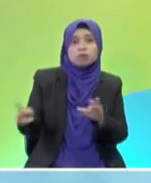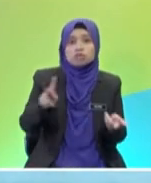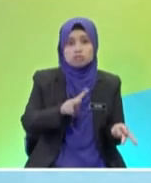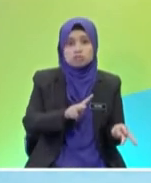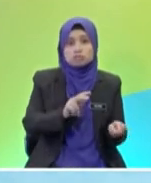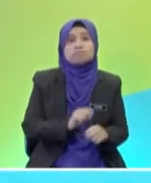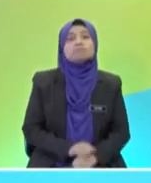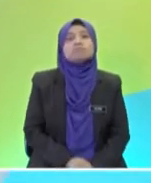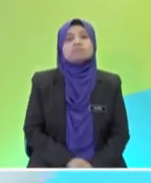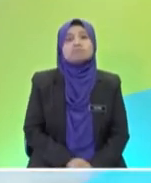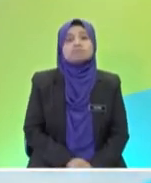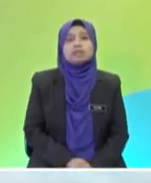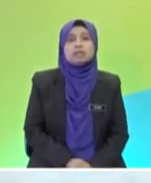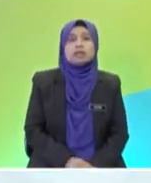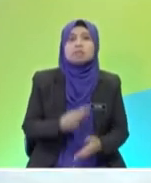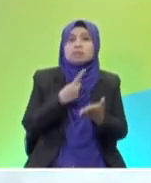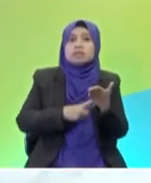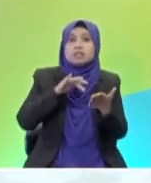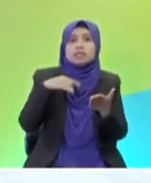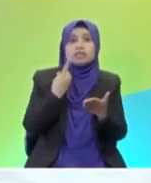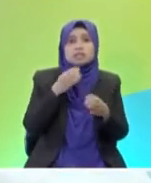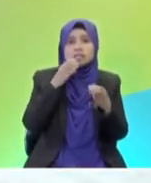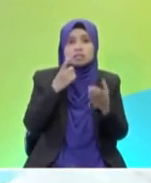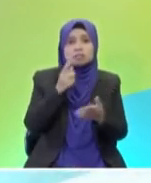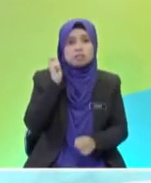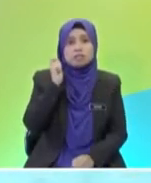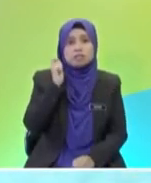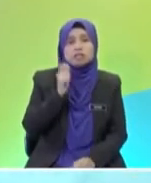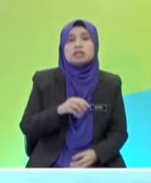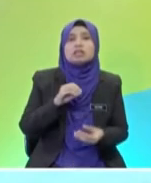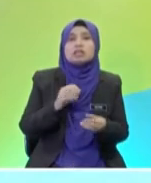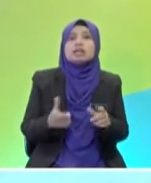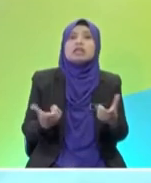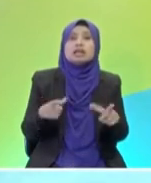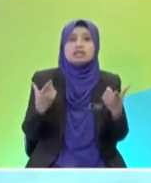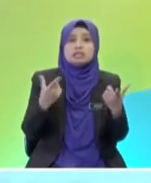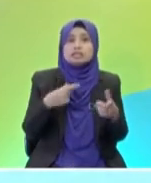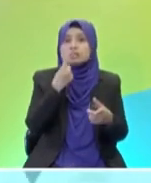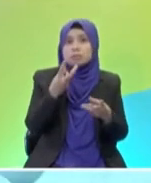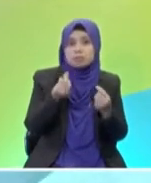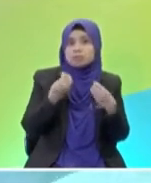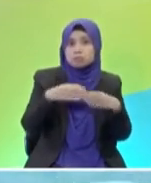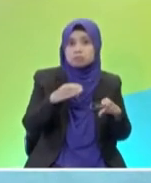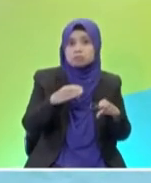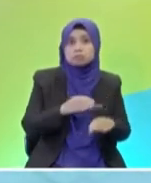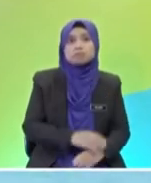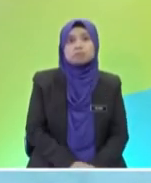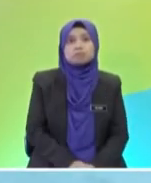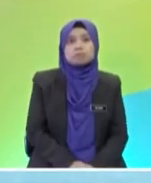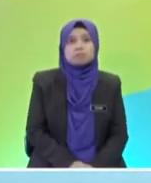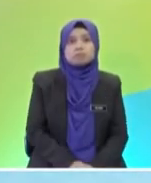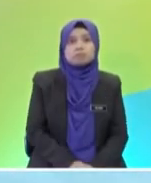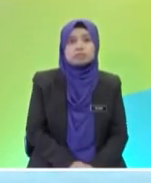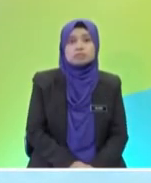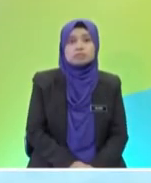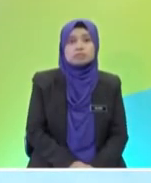Pollution. That's what we are talking about just now, right? Yep. Okay. And anyone else want to add one more? Yes, Vimal?